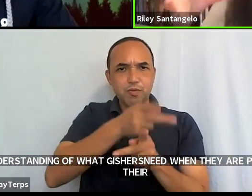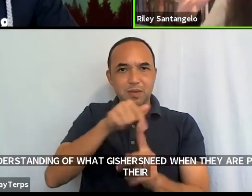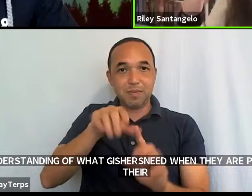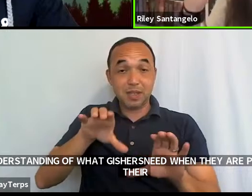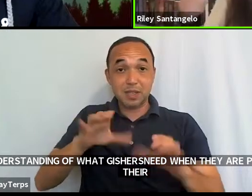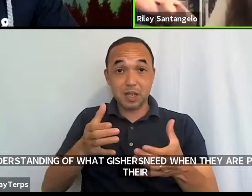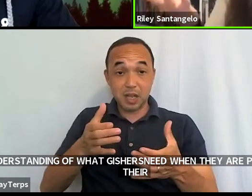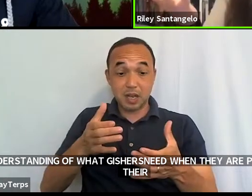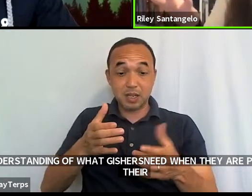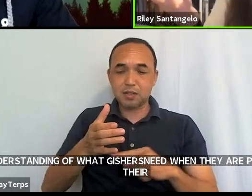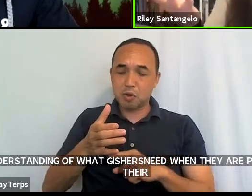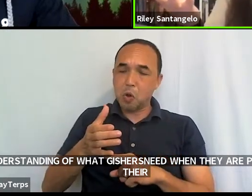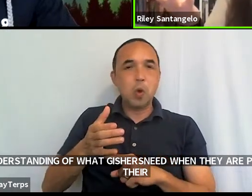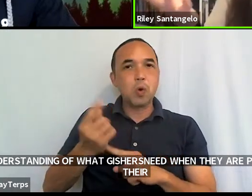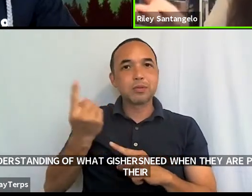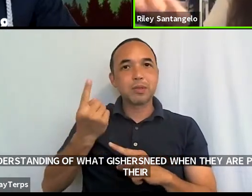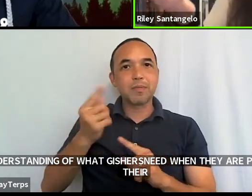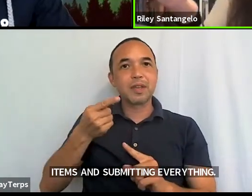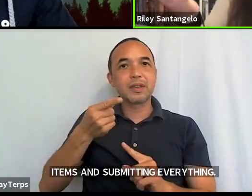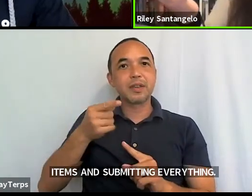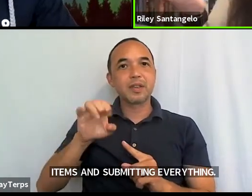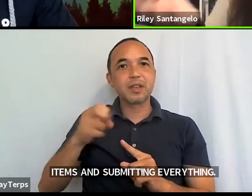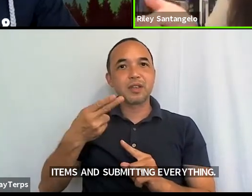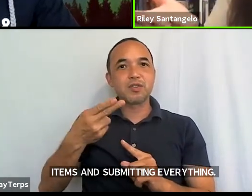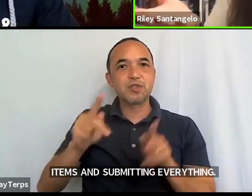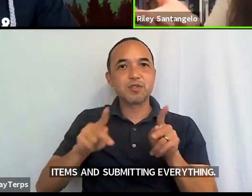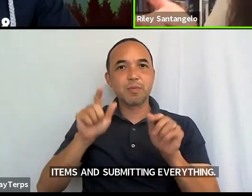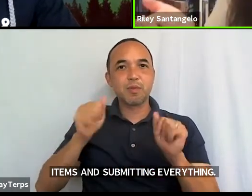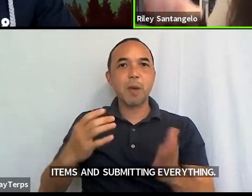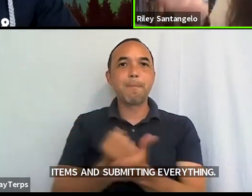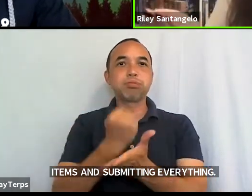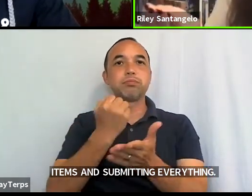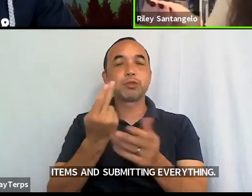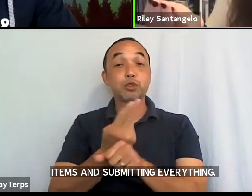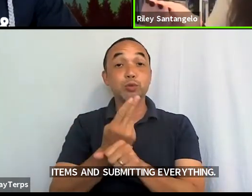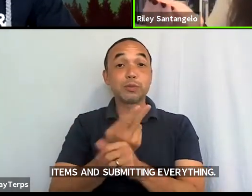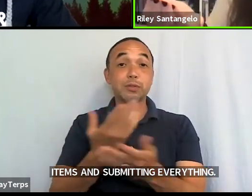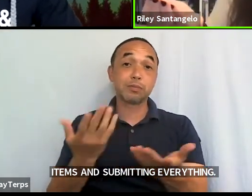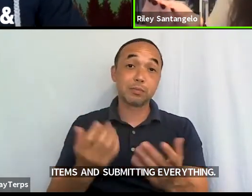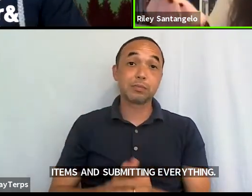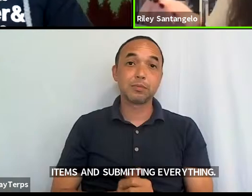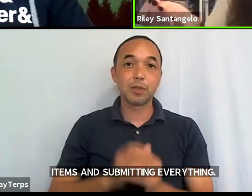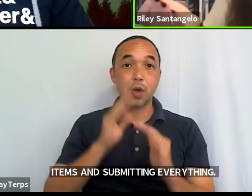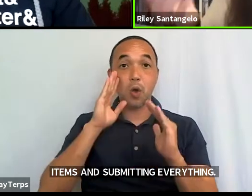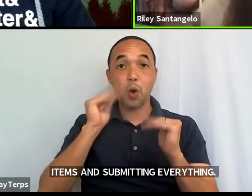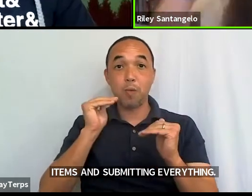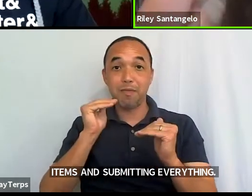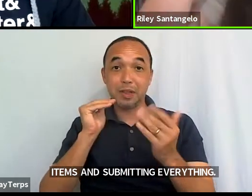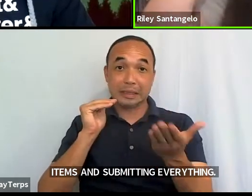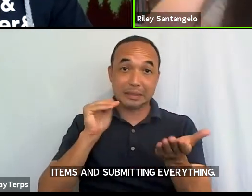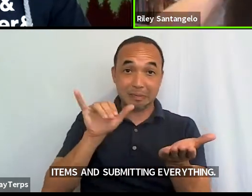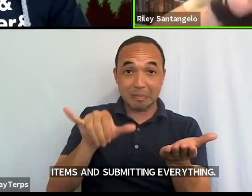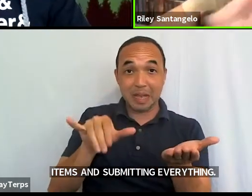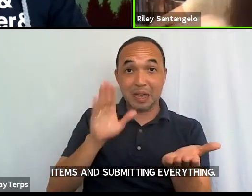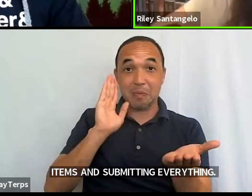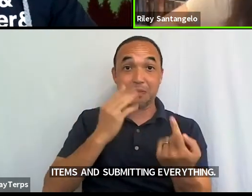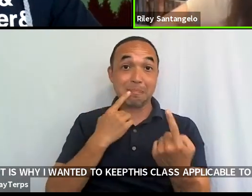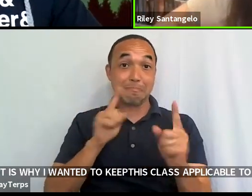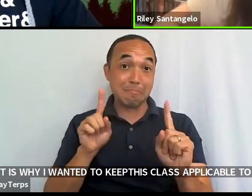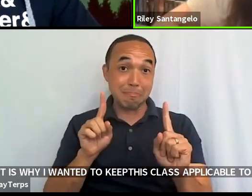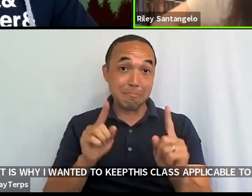applicable to things that gishers might need. So hopefully that can come across a little bit.